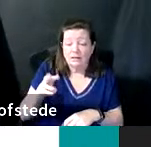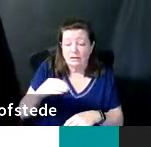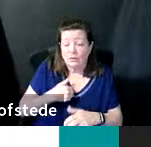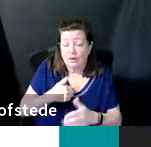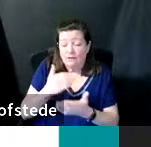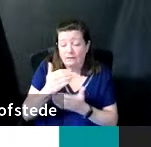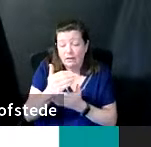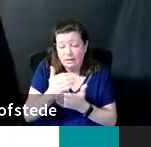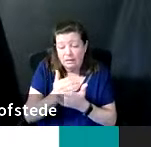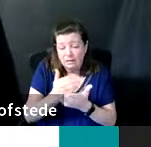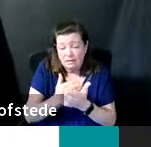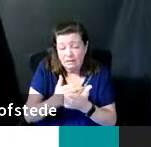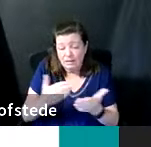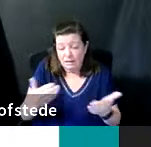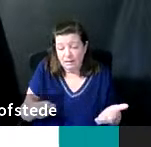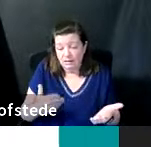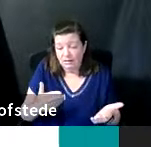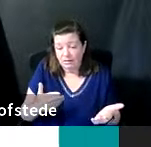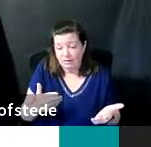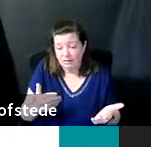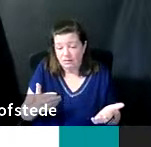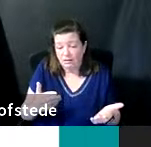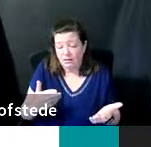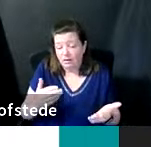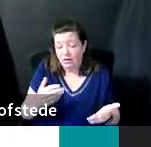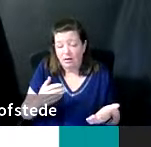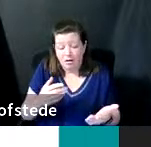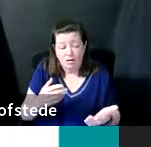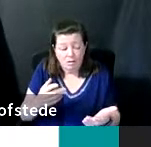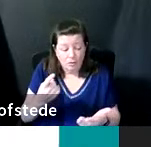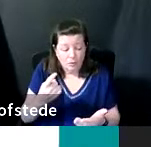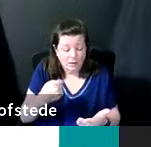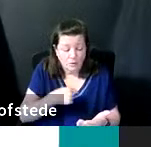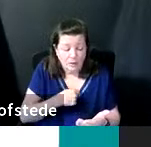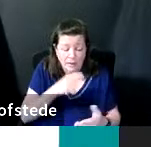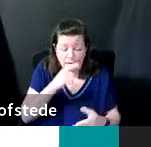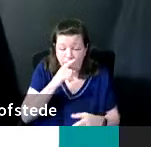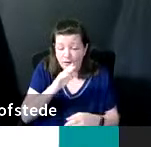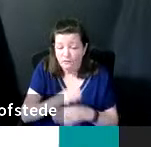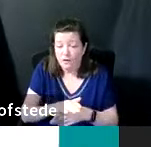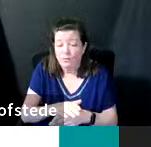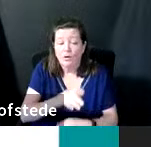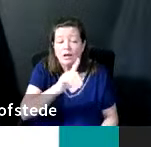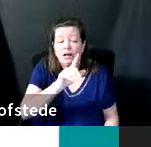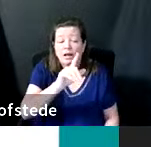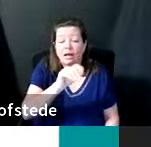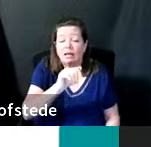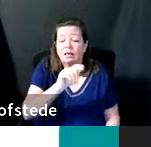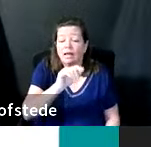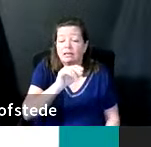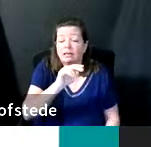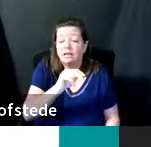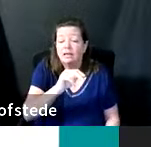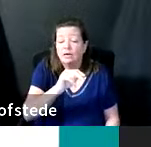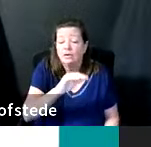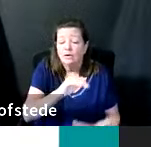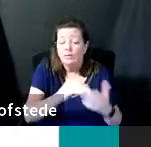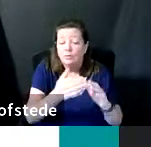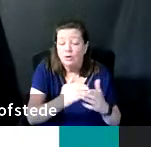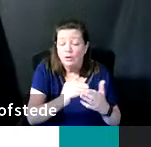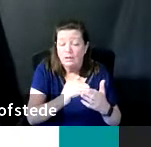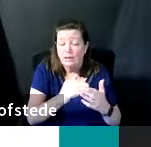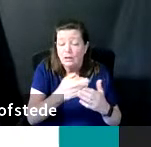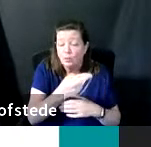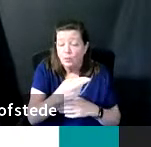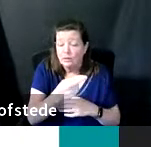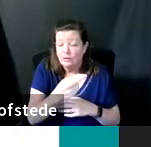are the ones that are confirmed. So we're going to be at the Latino Community Resource Group's Resource Fair. This